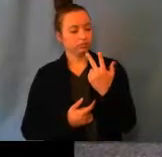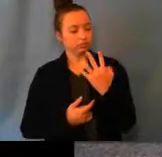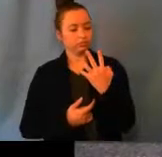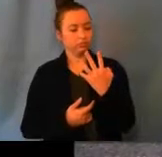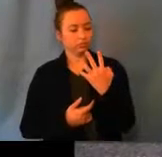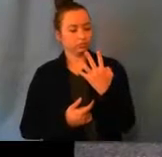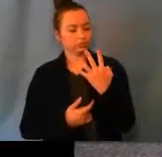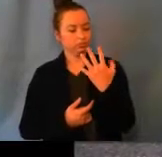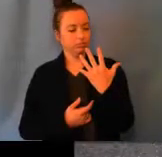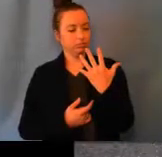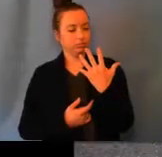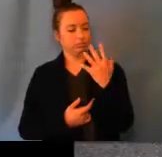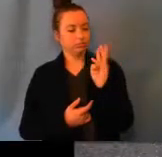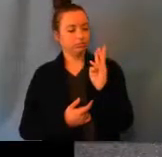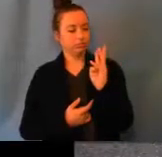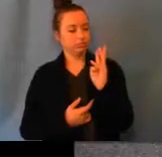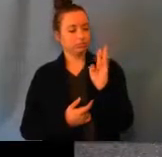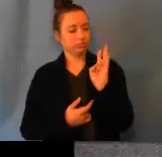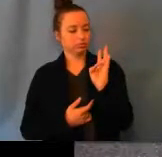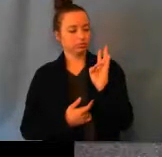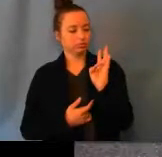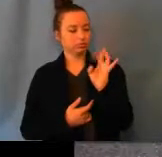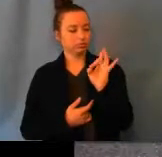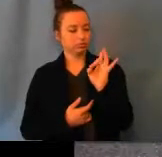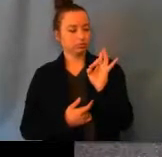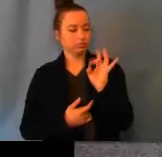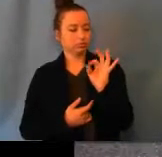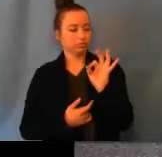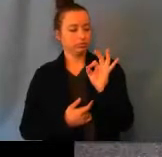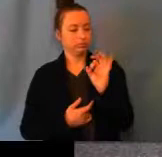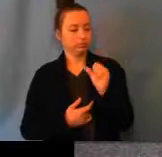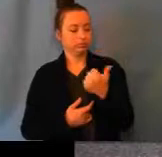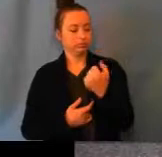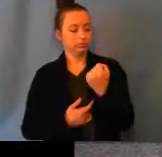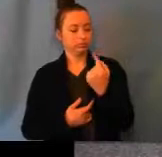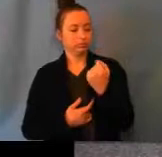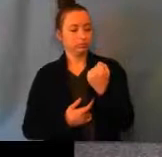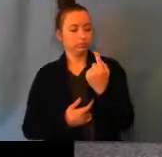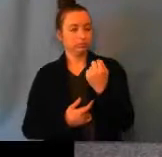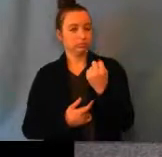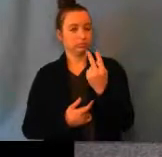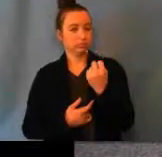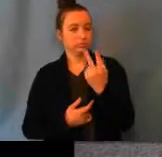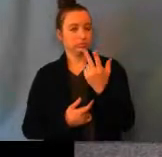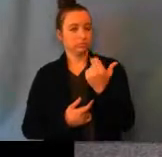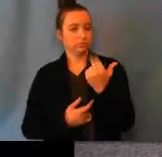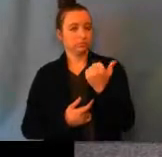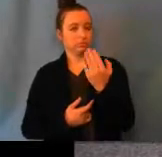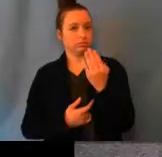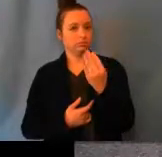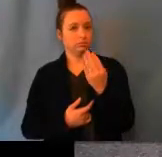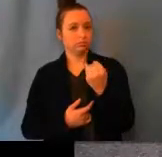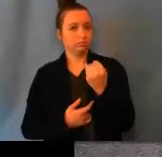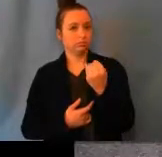3, 4, 5, 6, 7, 8, 9, 10, 11, 12,